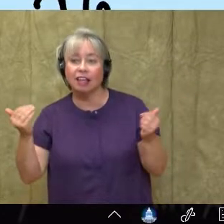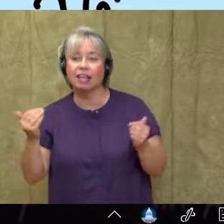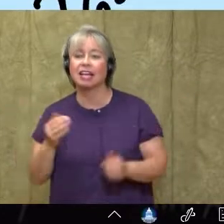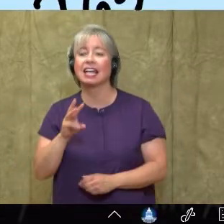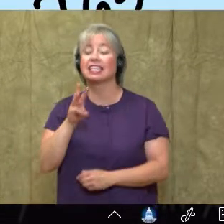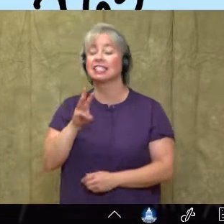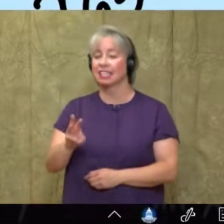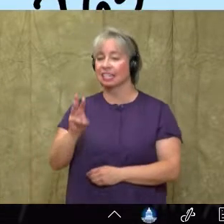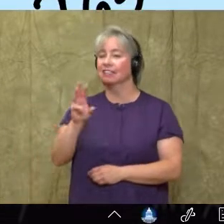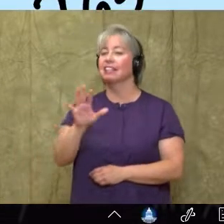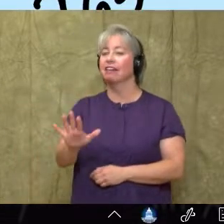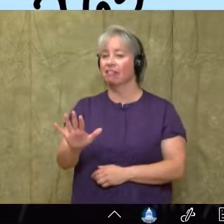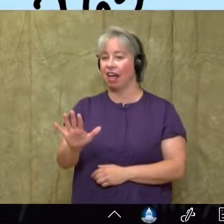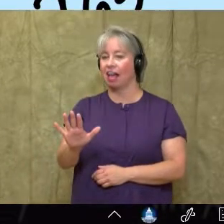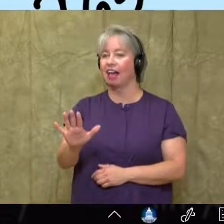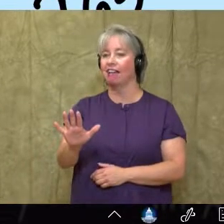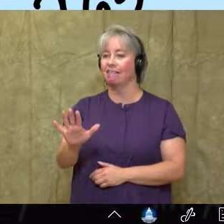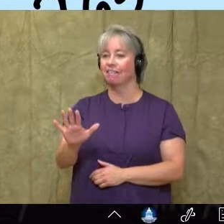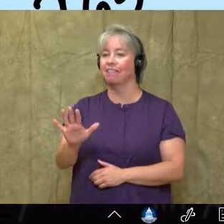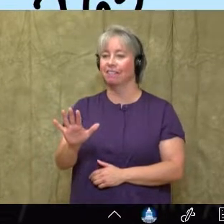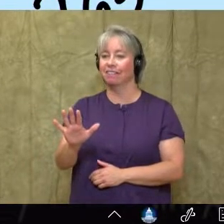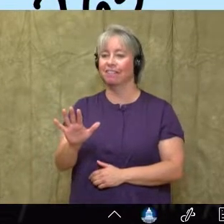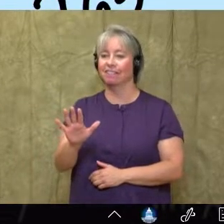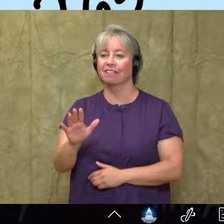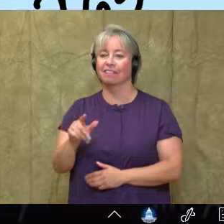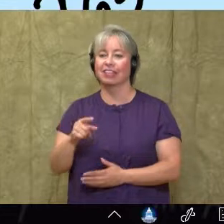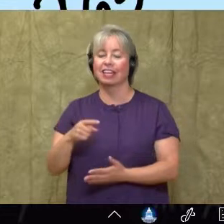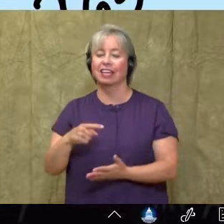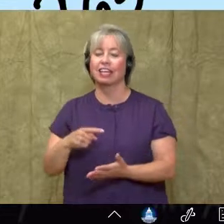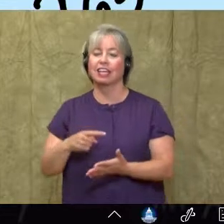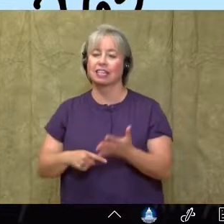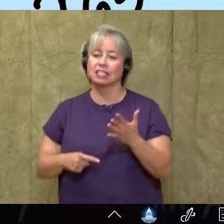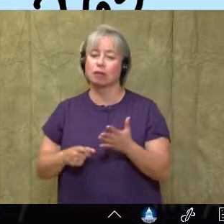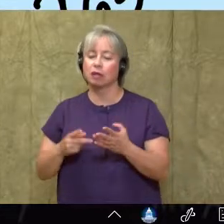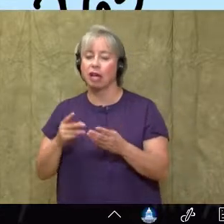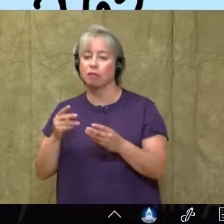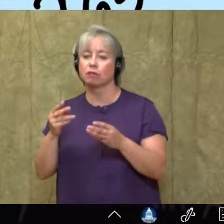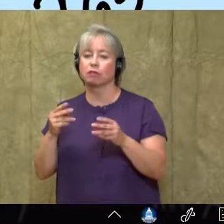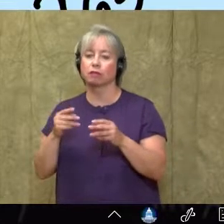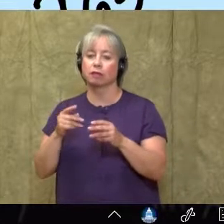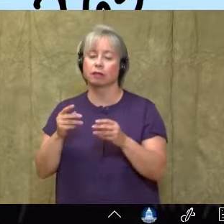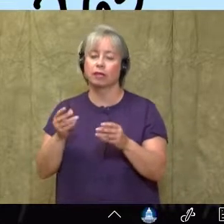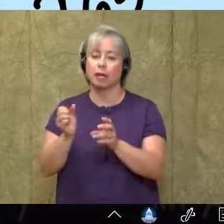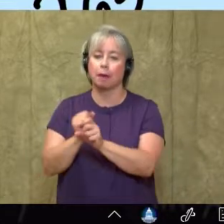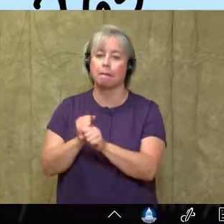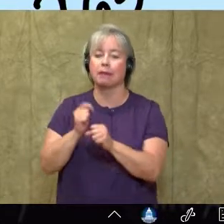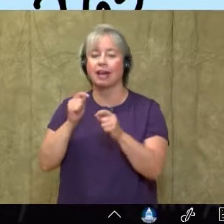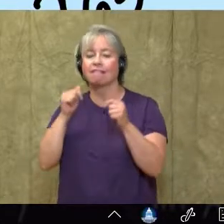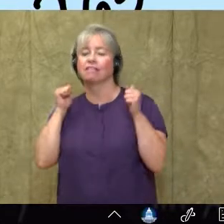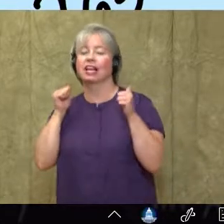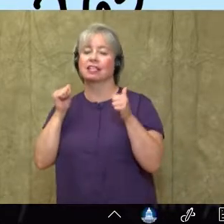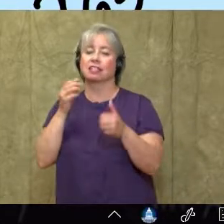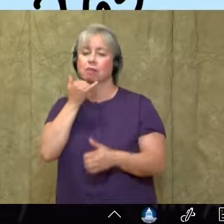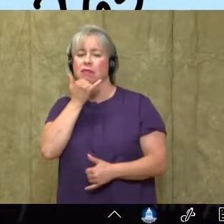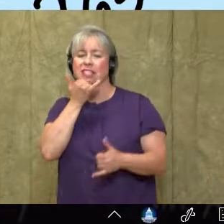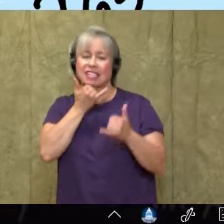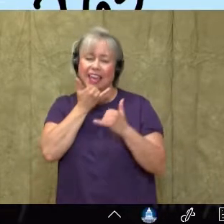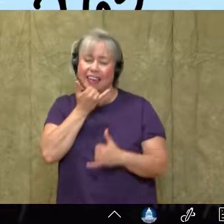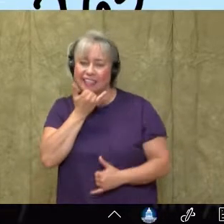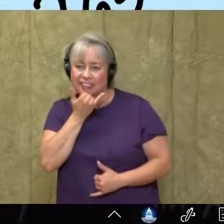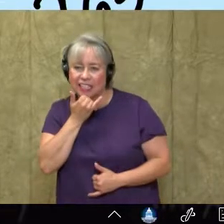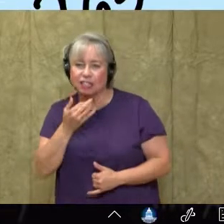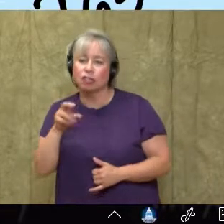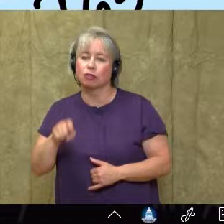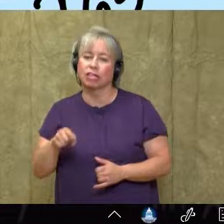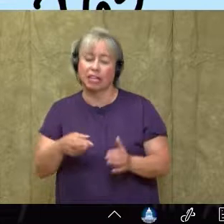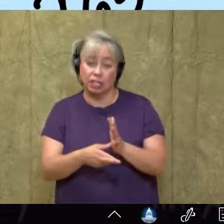65. Sometimes when we go really fast with math, we may make a quick mistake. So we need to, anytime, like I said, we need to go back and go over it.